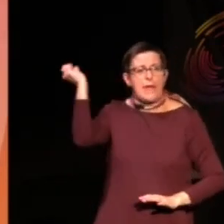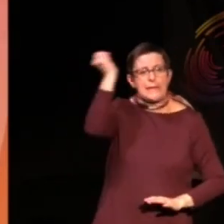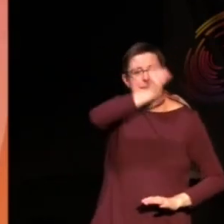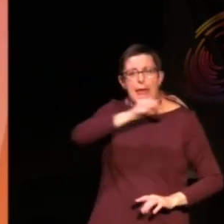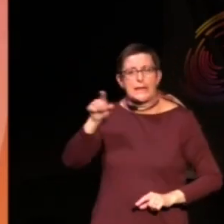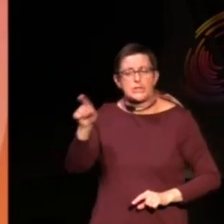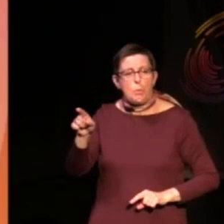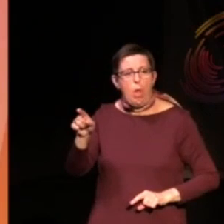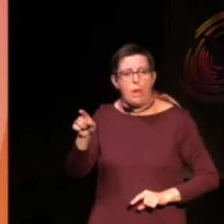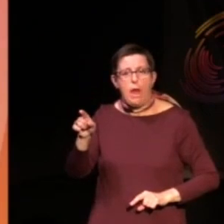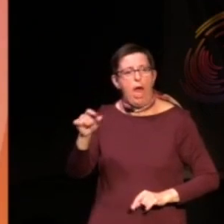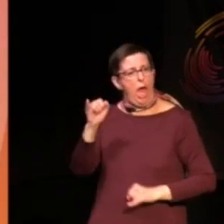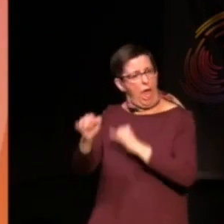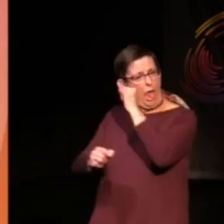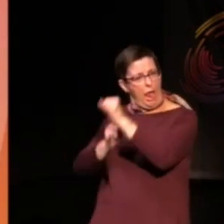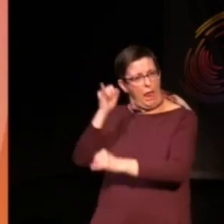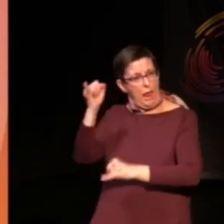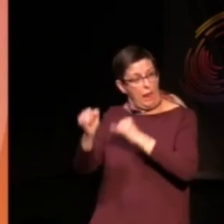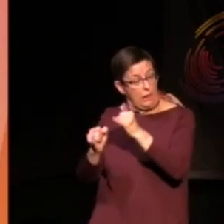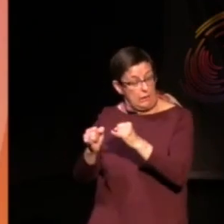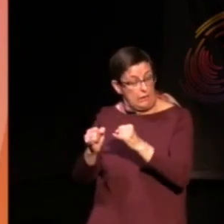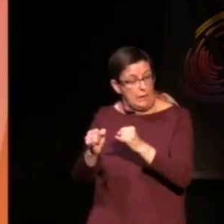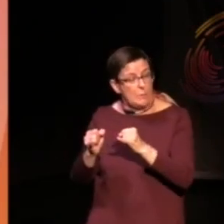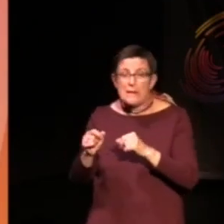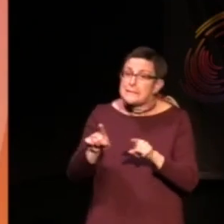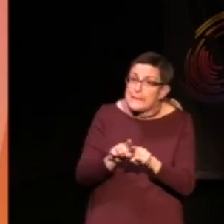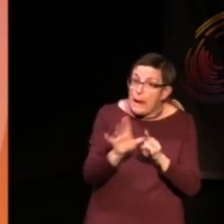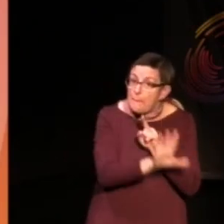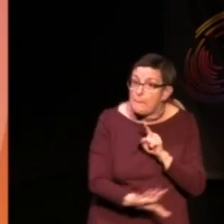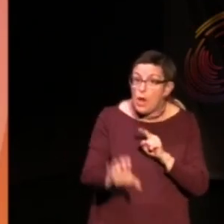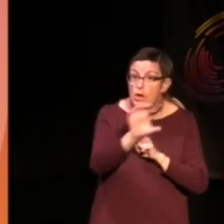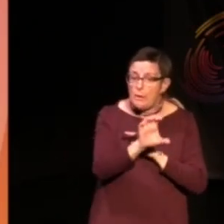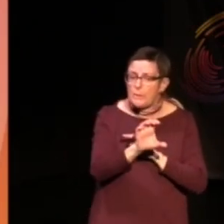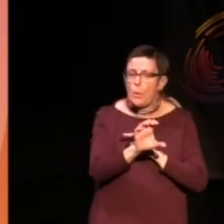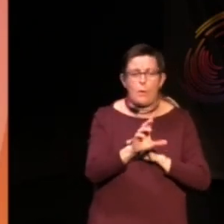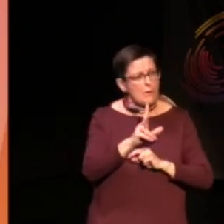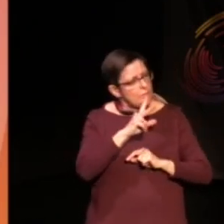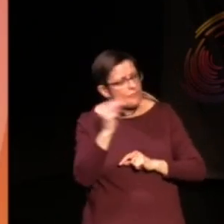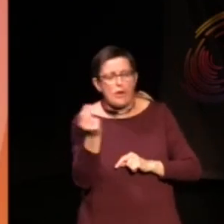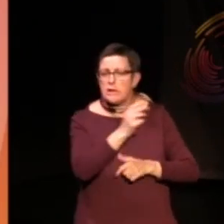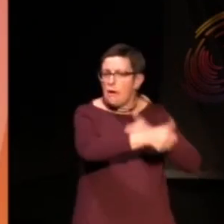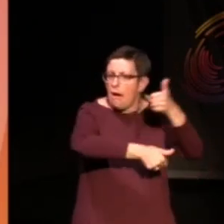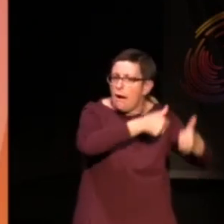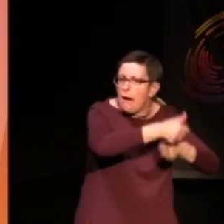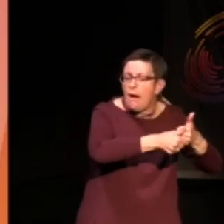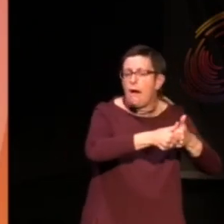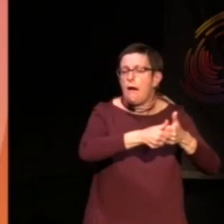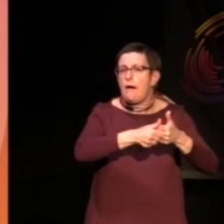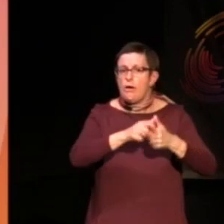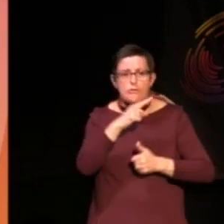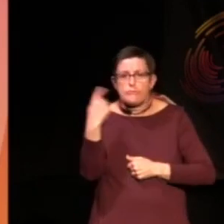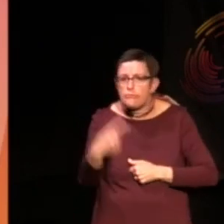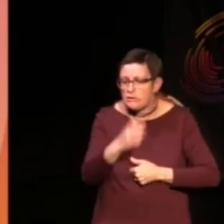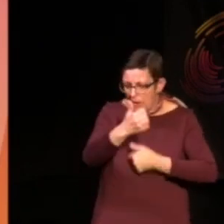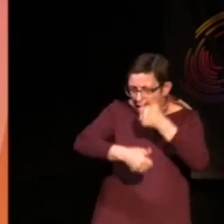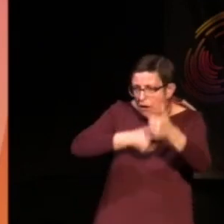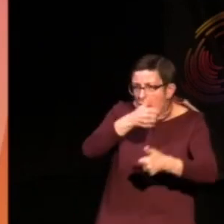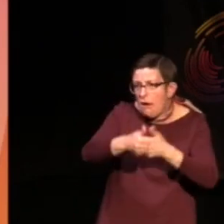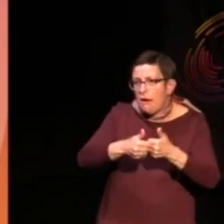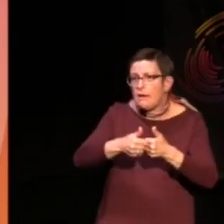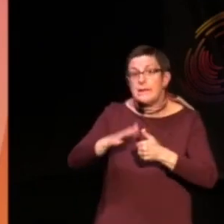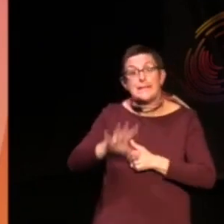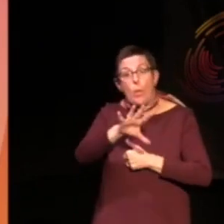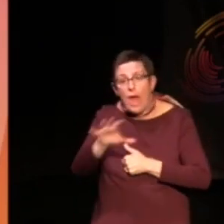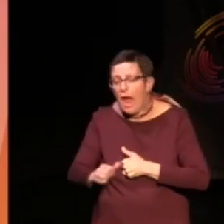instance, France has a long tradition of public intellectuals, and so does Russia. In South Africa, public intellectuals have played